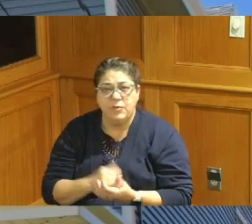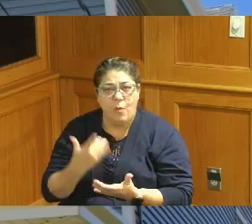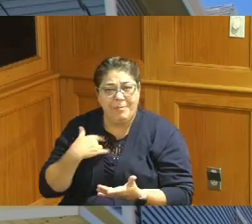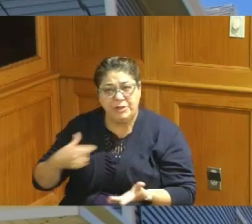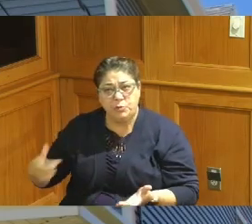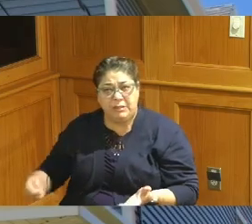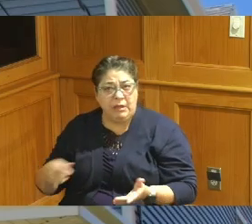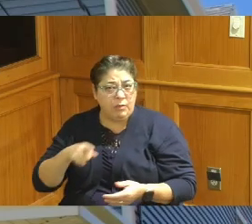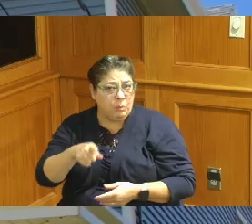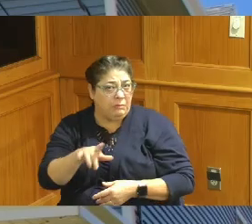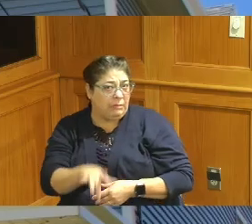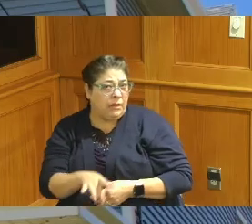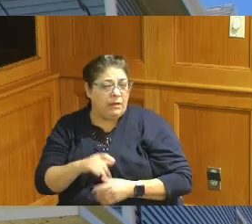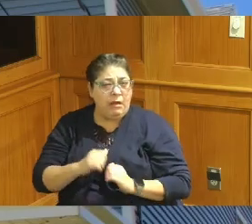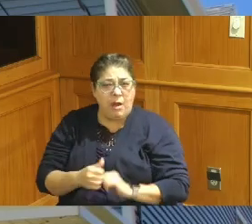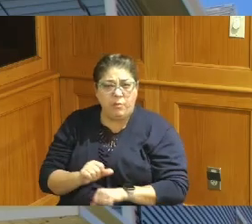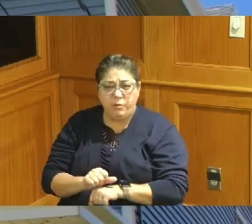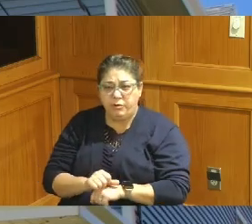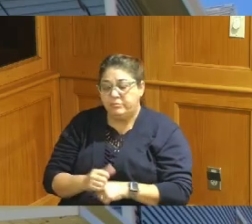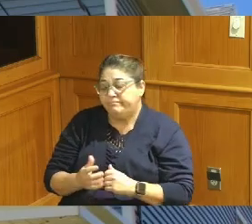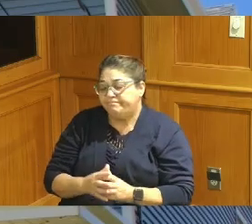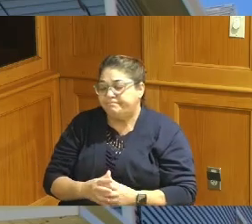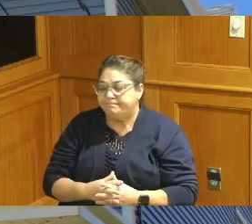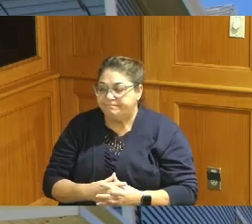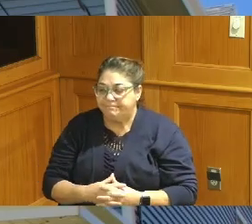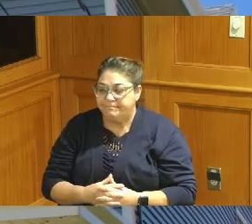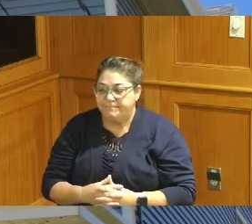Or okay, let's see.